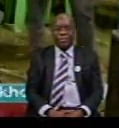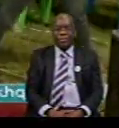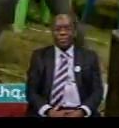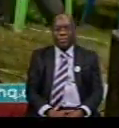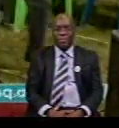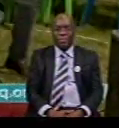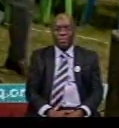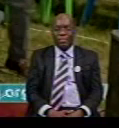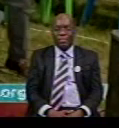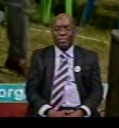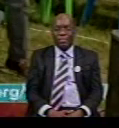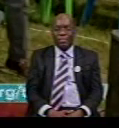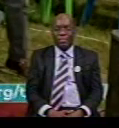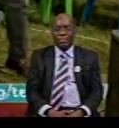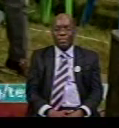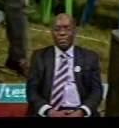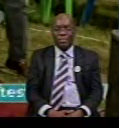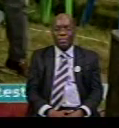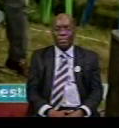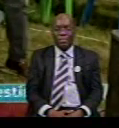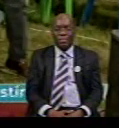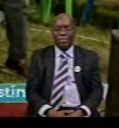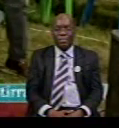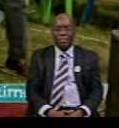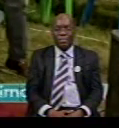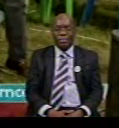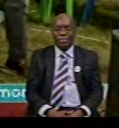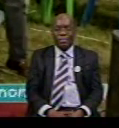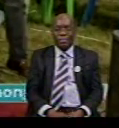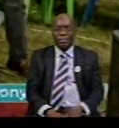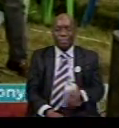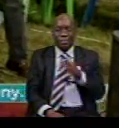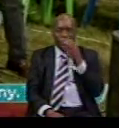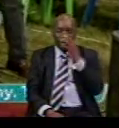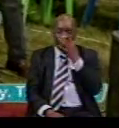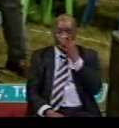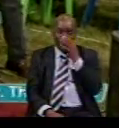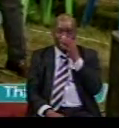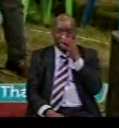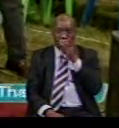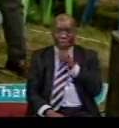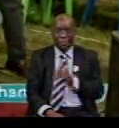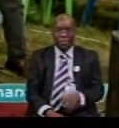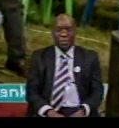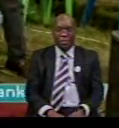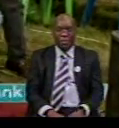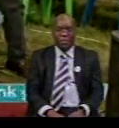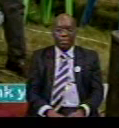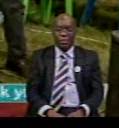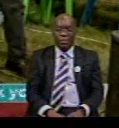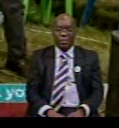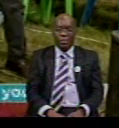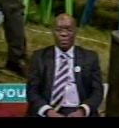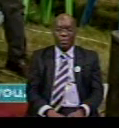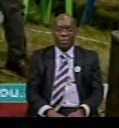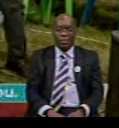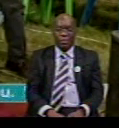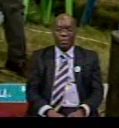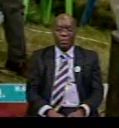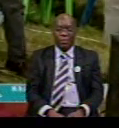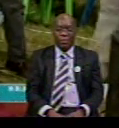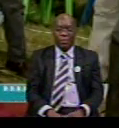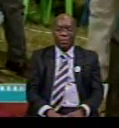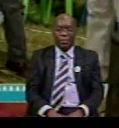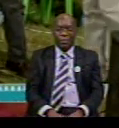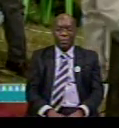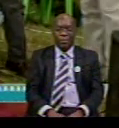the minister of God, the servant of the Lord, asked us to place our hands on wherever we have a challenge, then he was having some chest